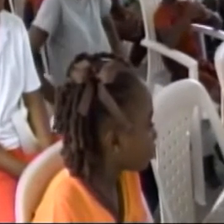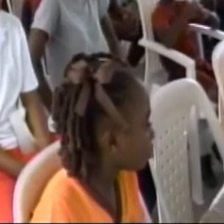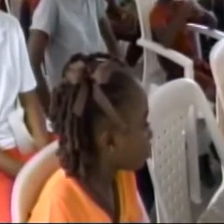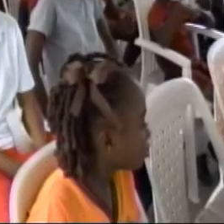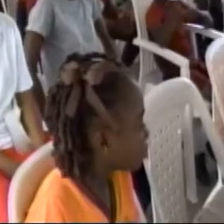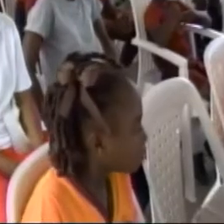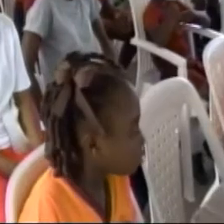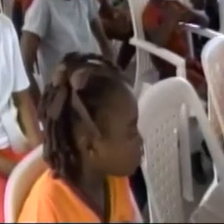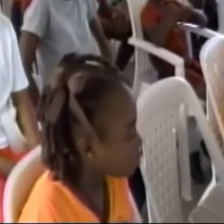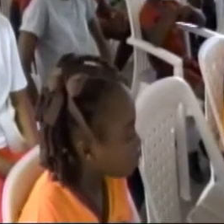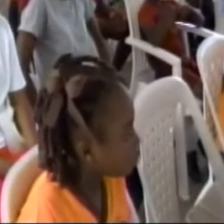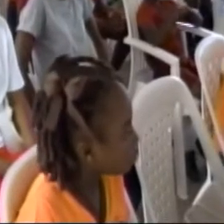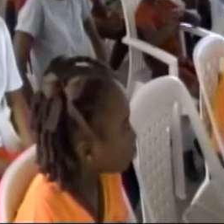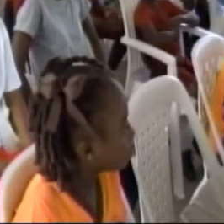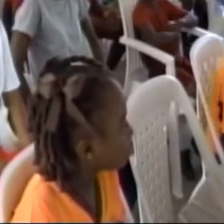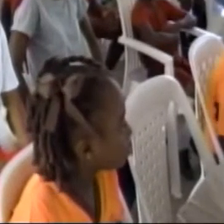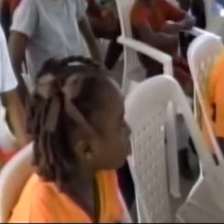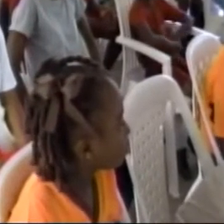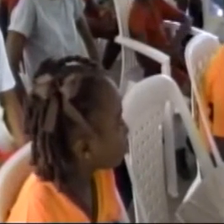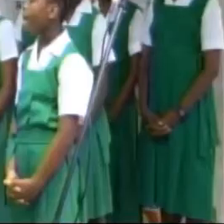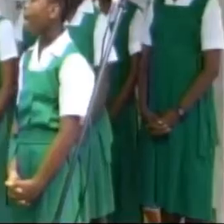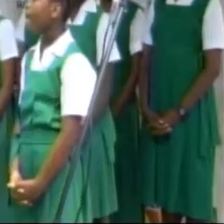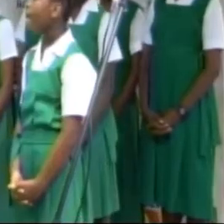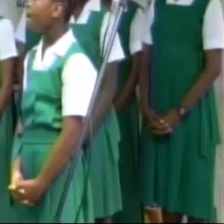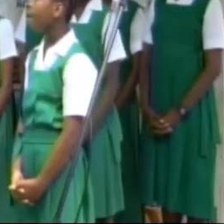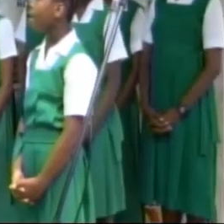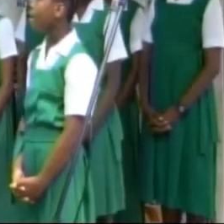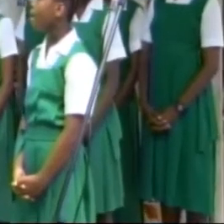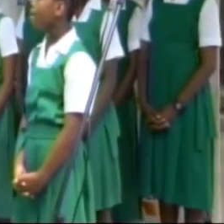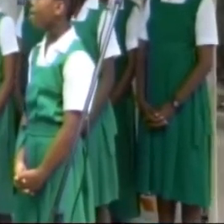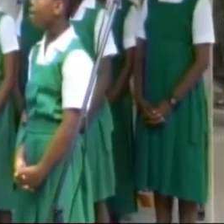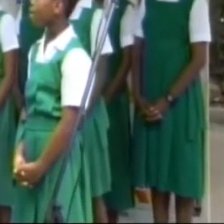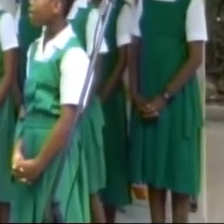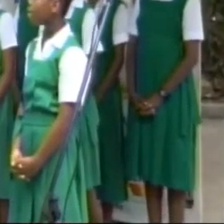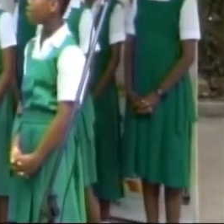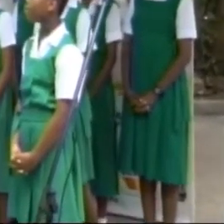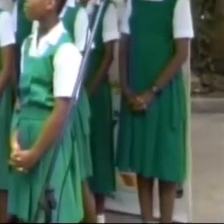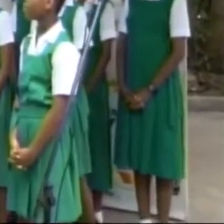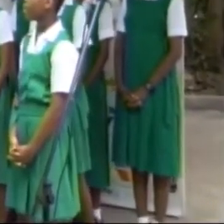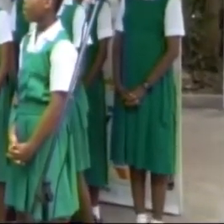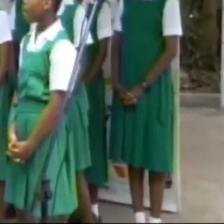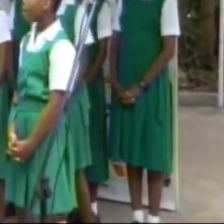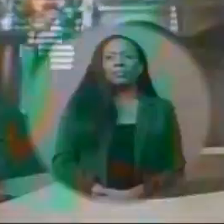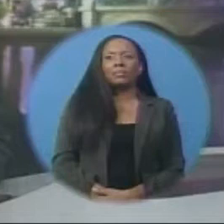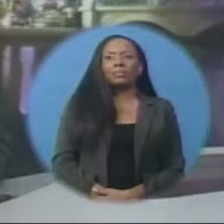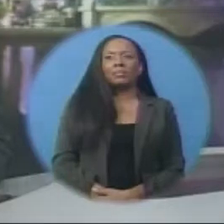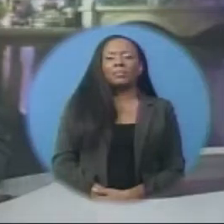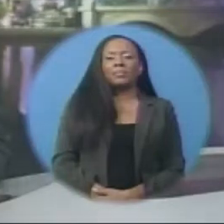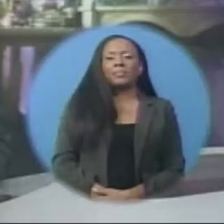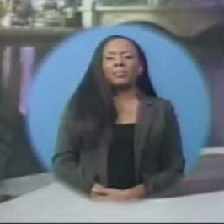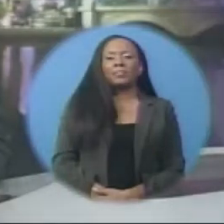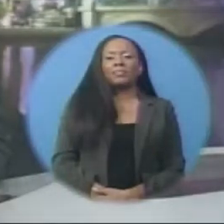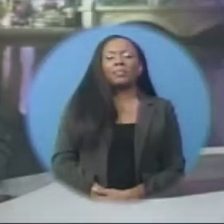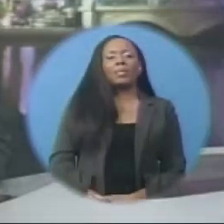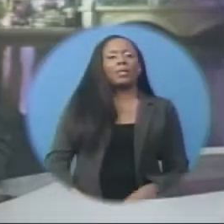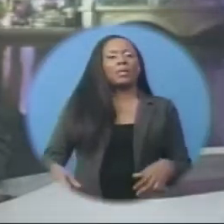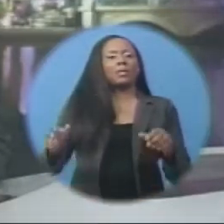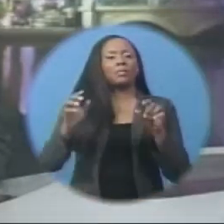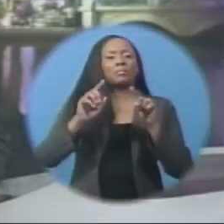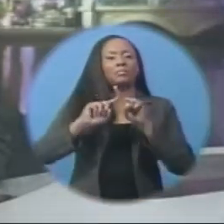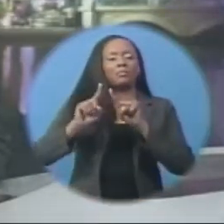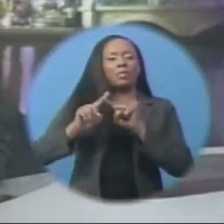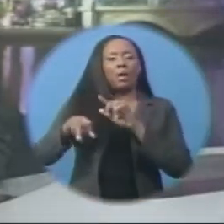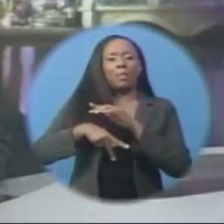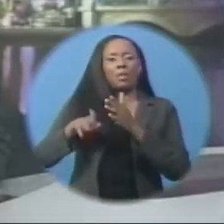the island, giving students the opportunity to add one word that their peers can aspire to. Speaking to a number of primary school students during the